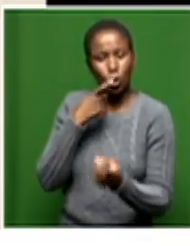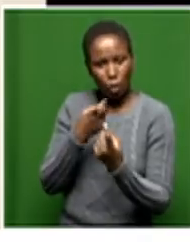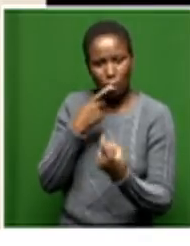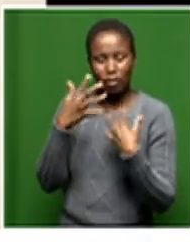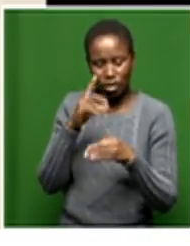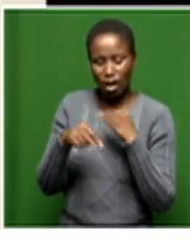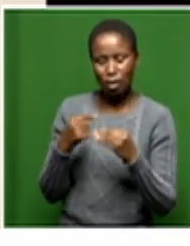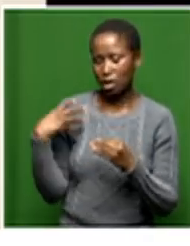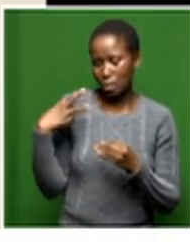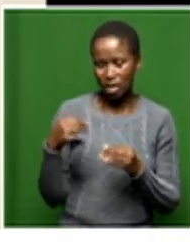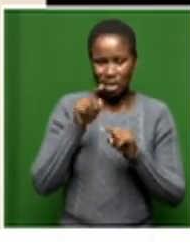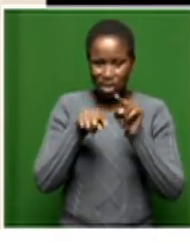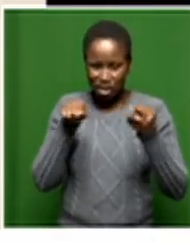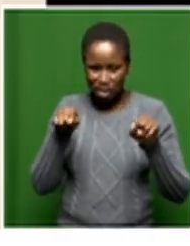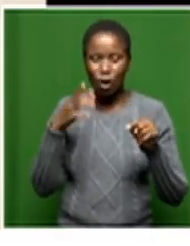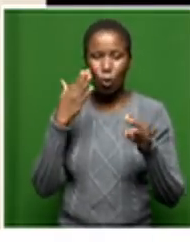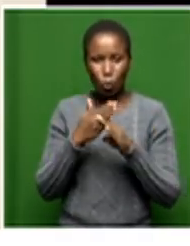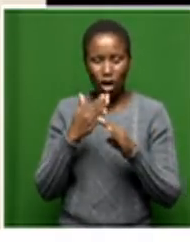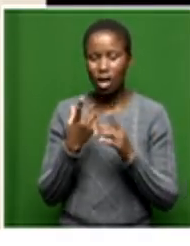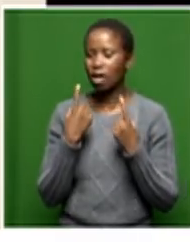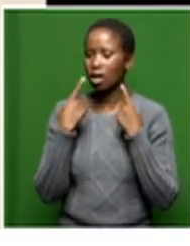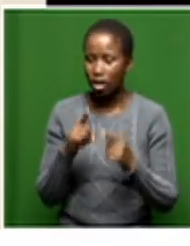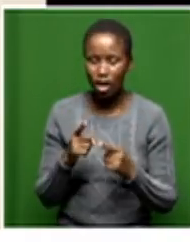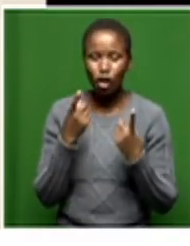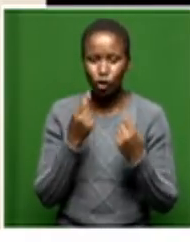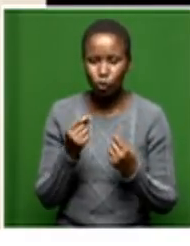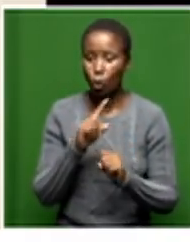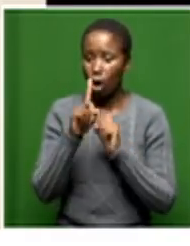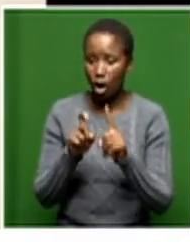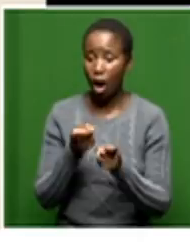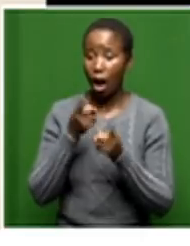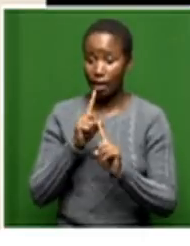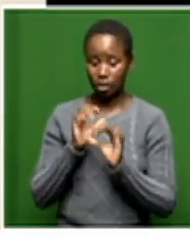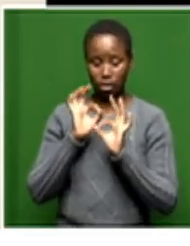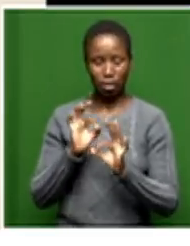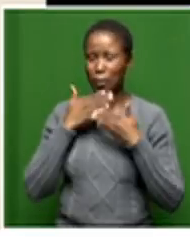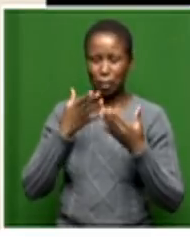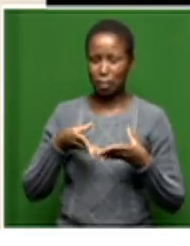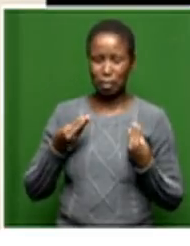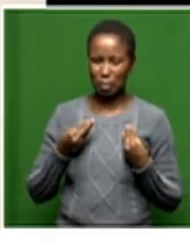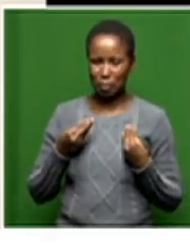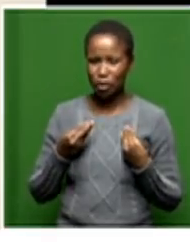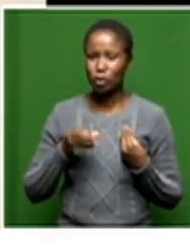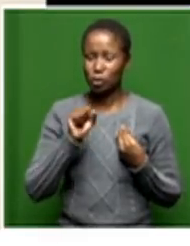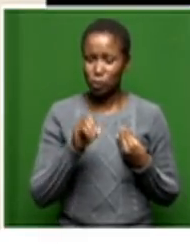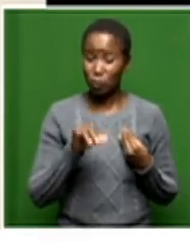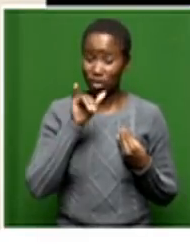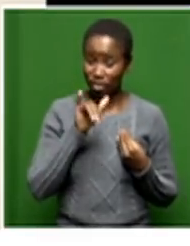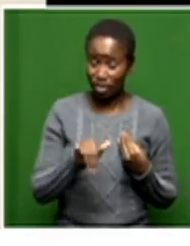ministers during questions and answer sessions. But the other issue that is required here is precisely